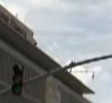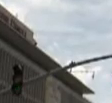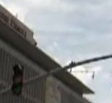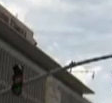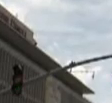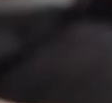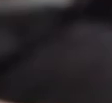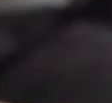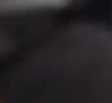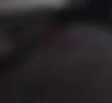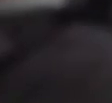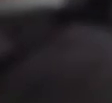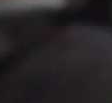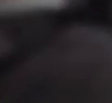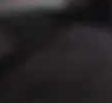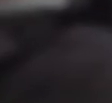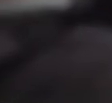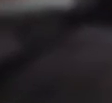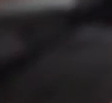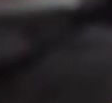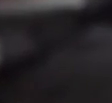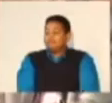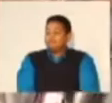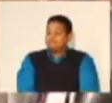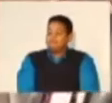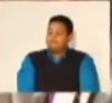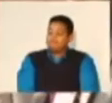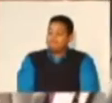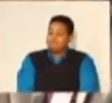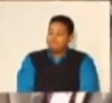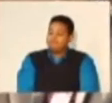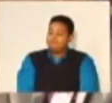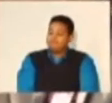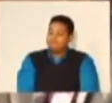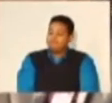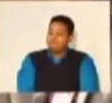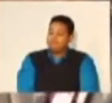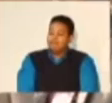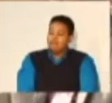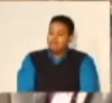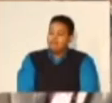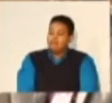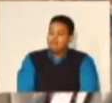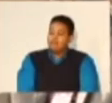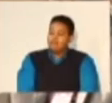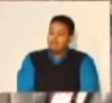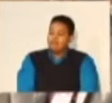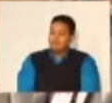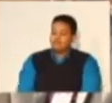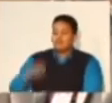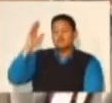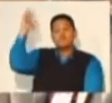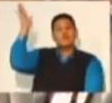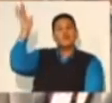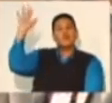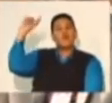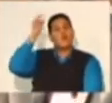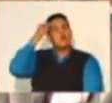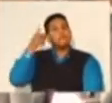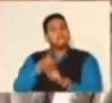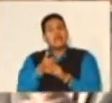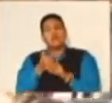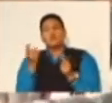is providing a platform for businesses to register online. The government will develop